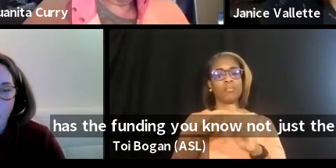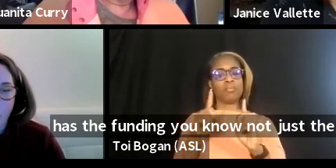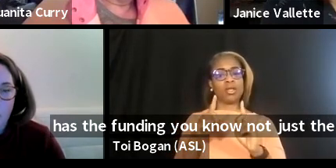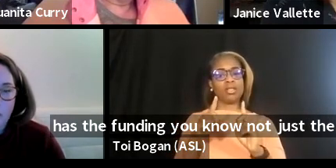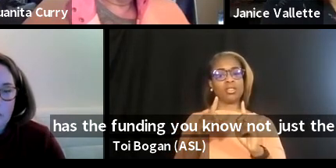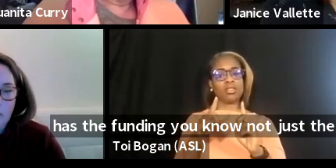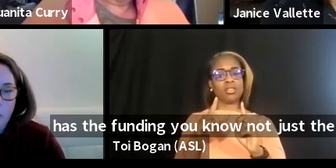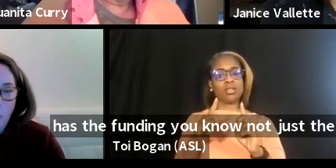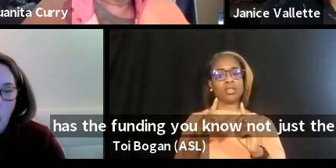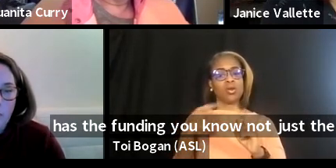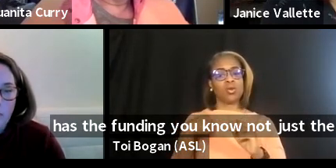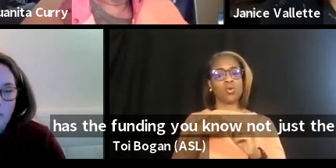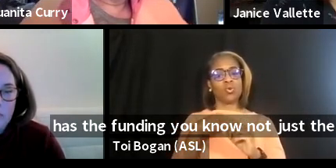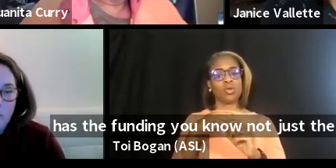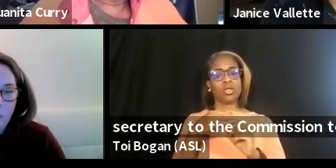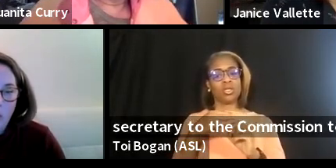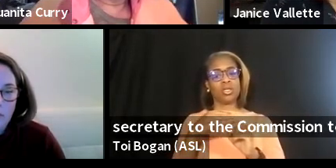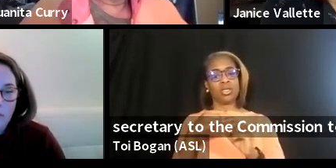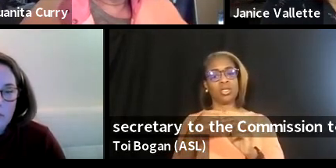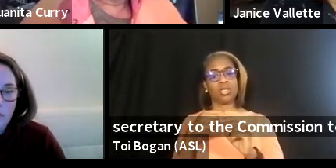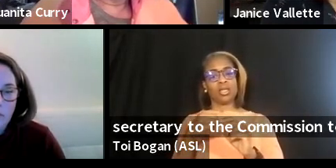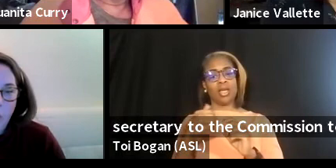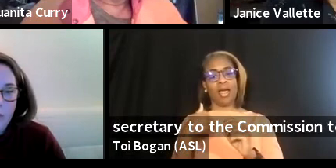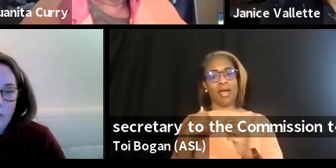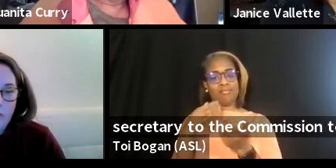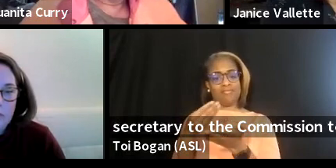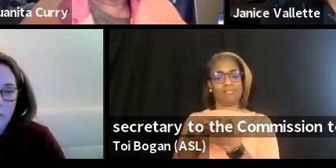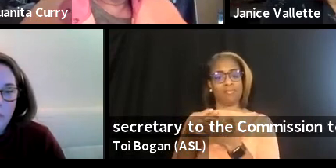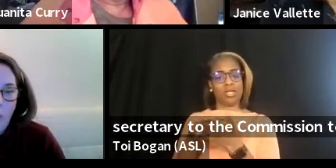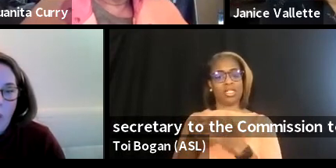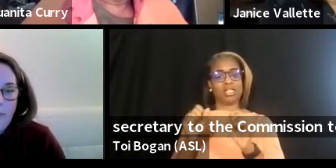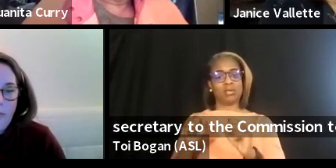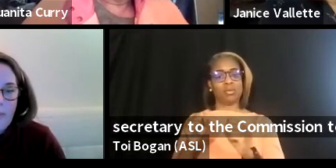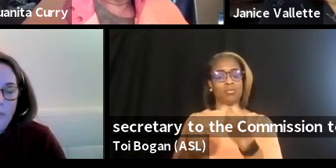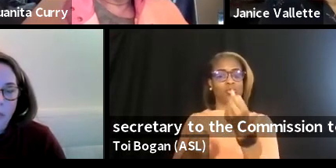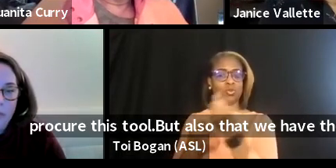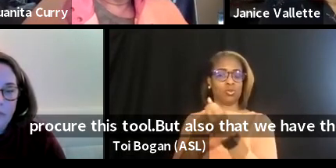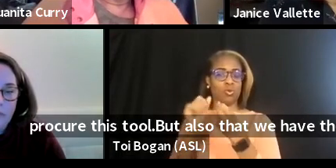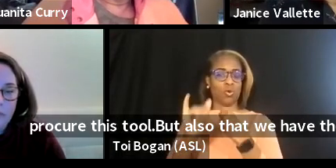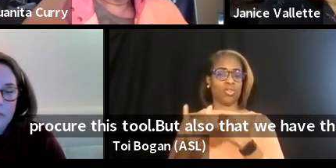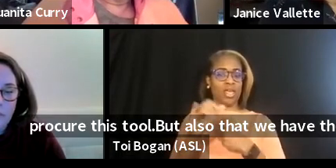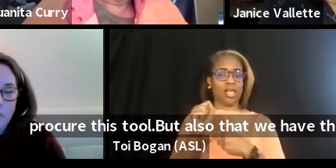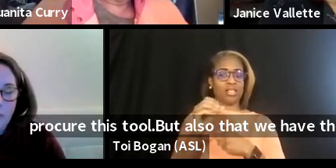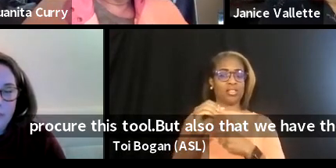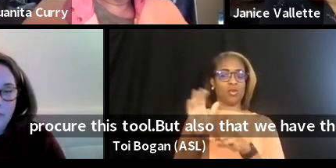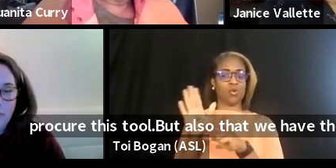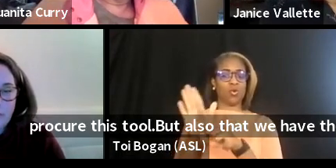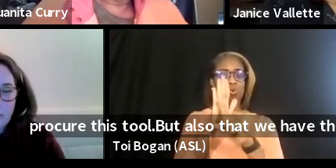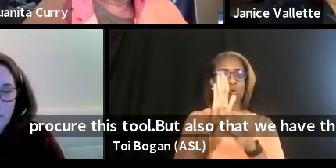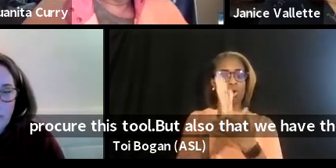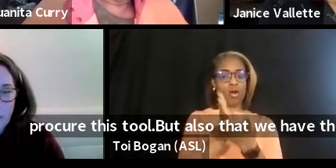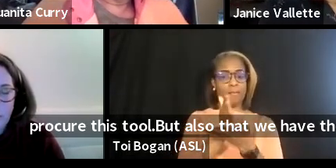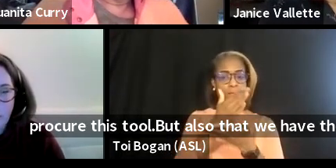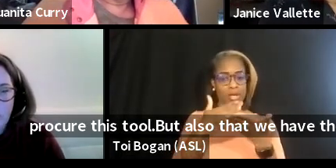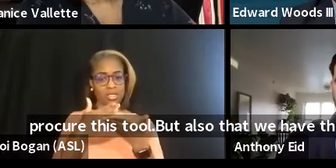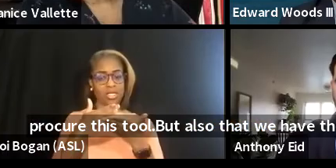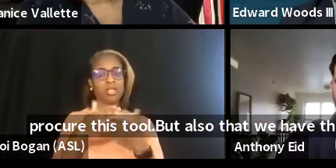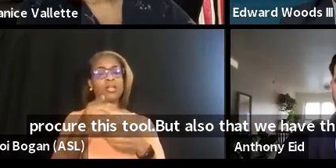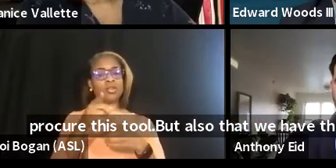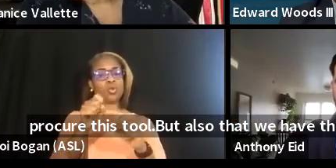to procure this tool, but also that we have the funding to be able to support that so that your budget, you can focus